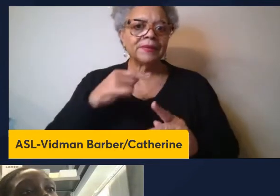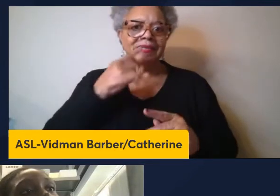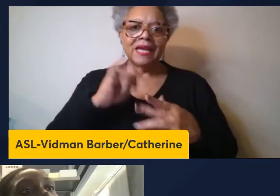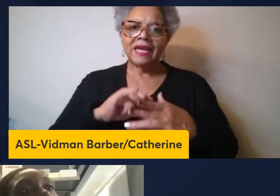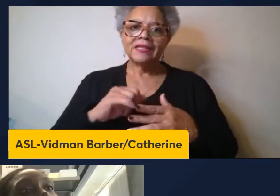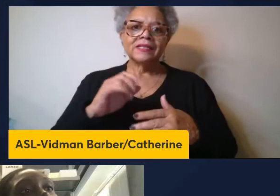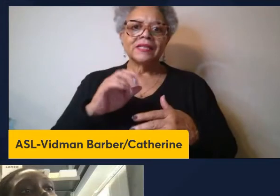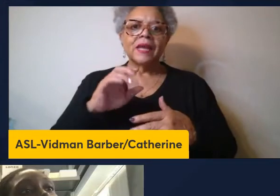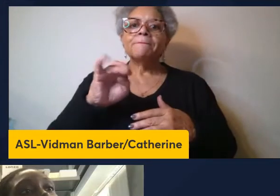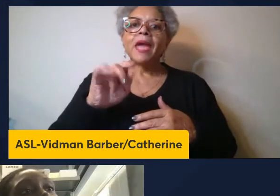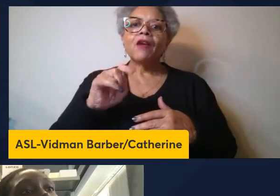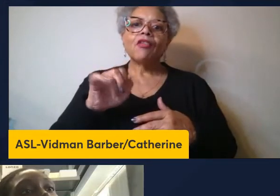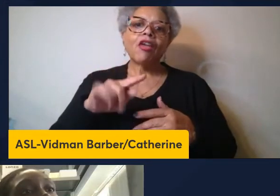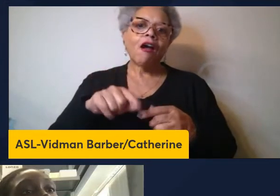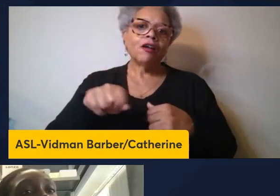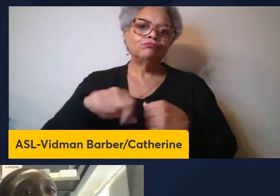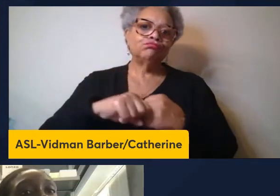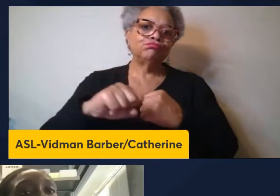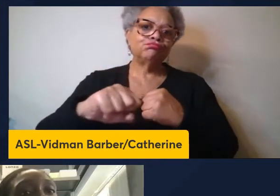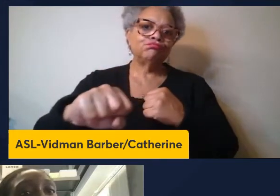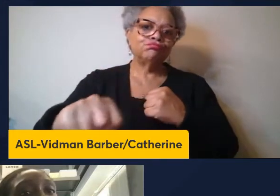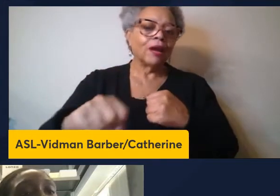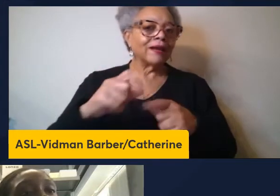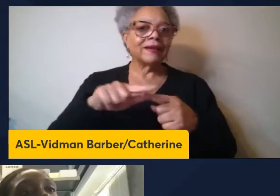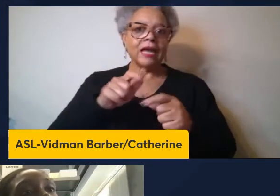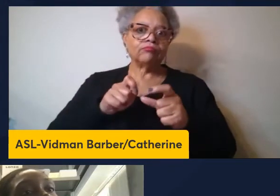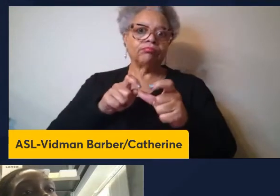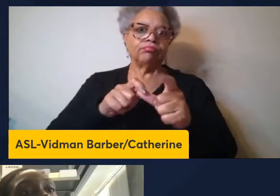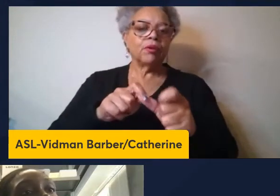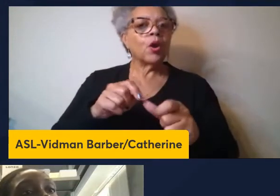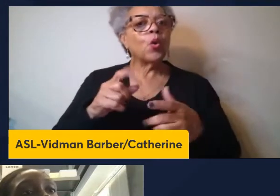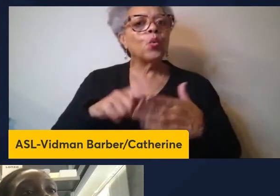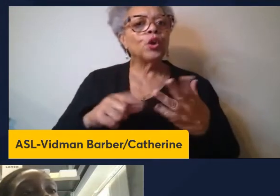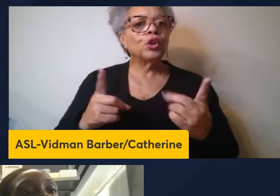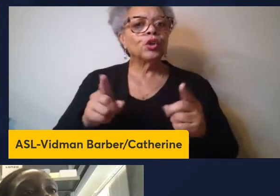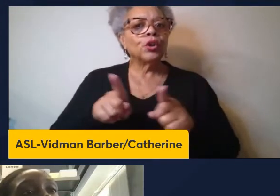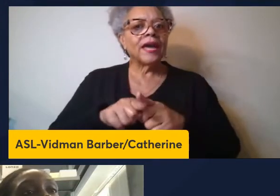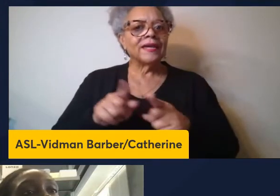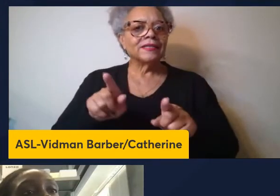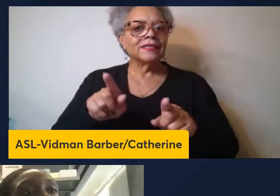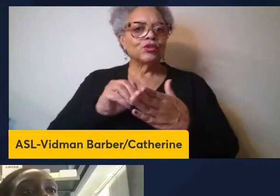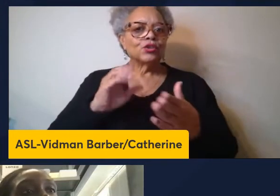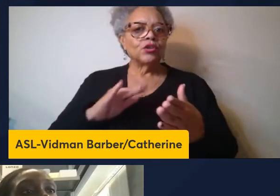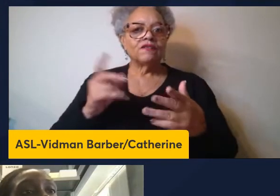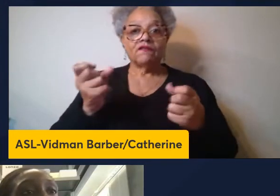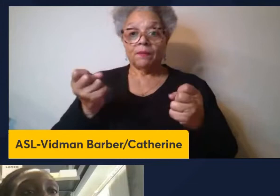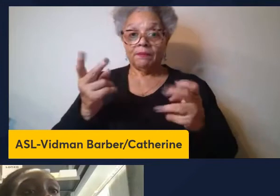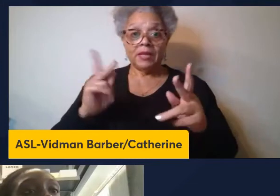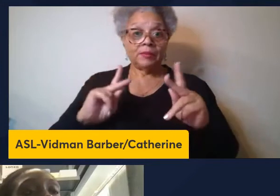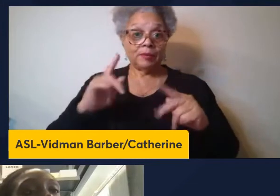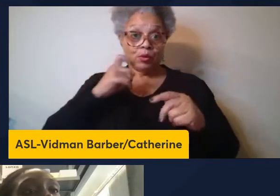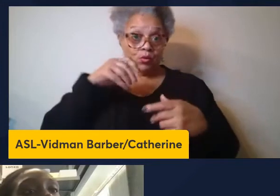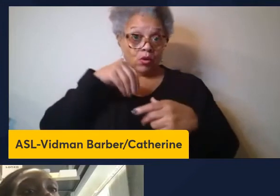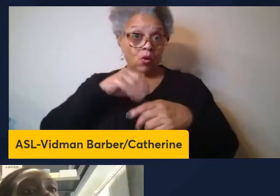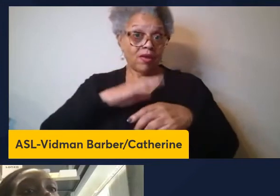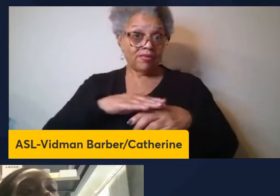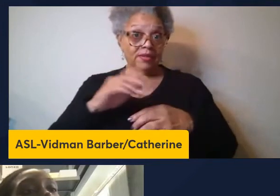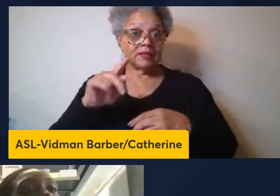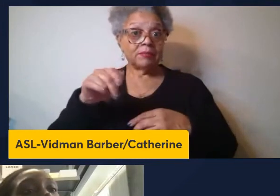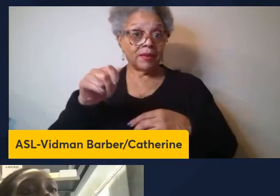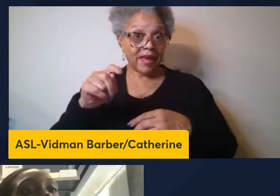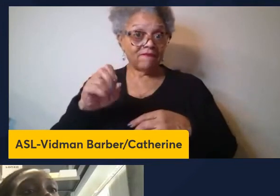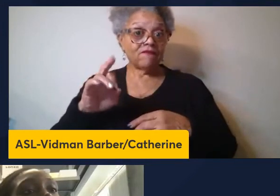not a sprint. What can you be doing while you're still a student? As many of the people that are on this platform